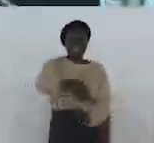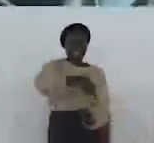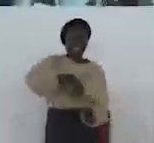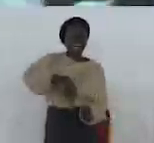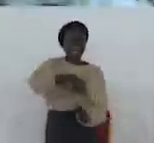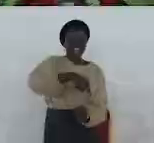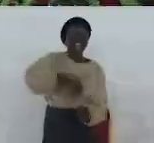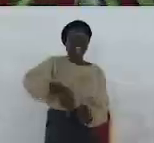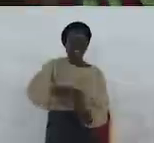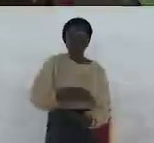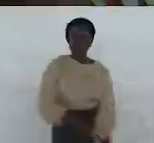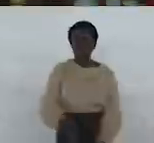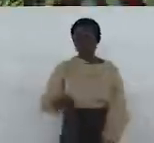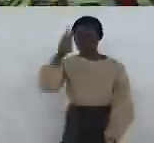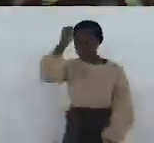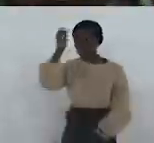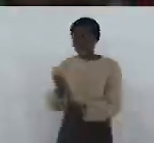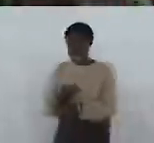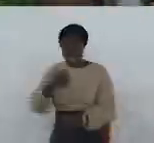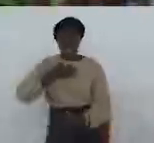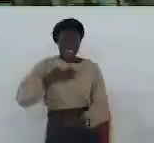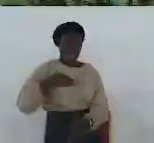me he